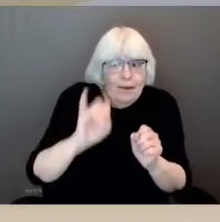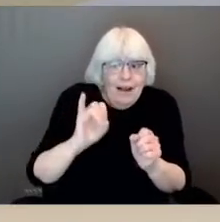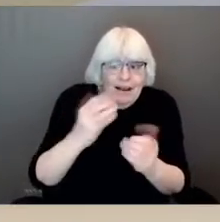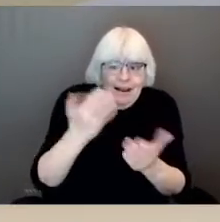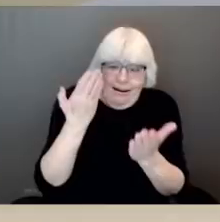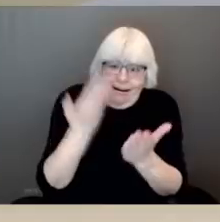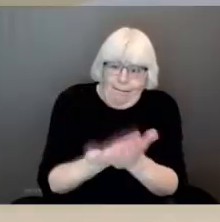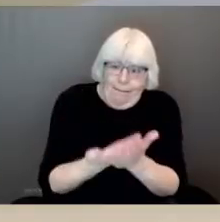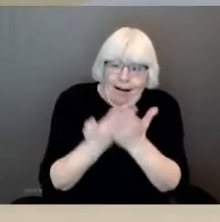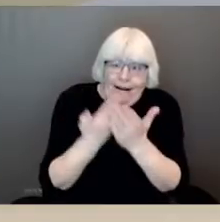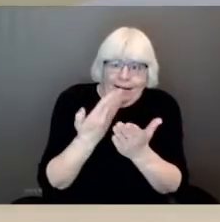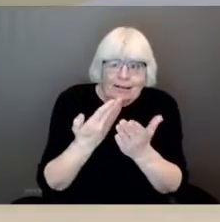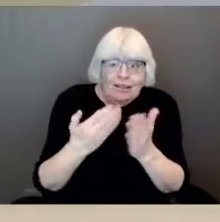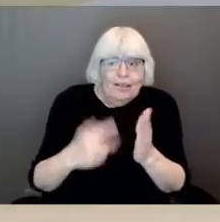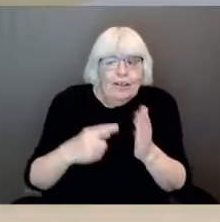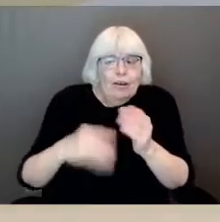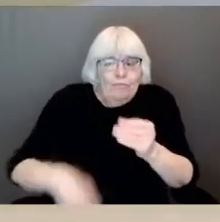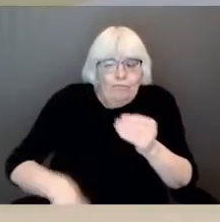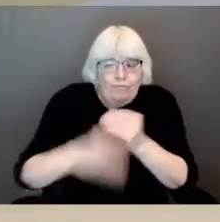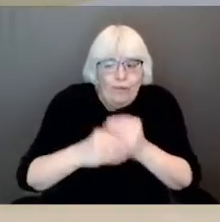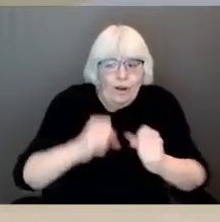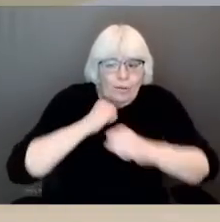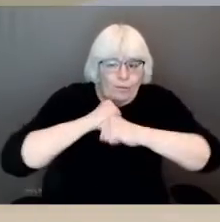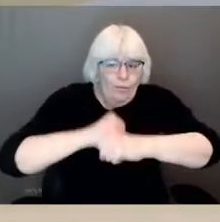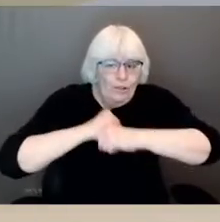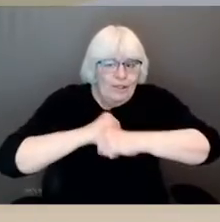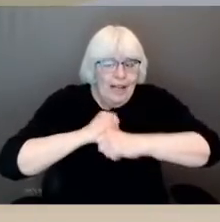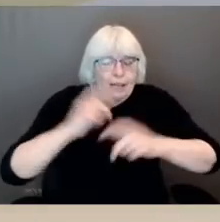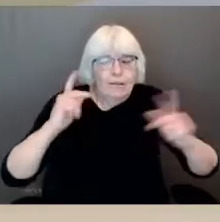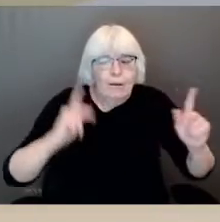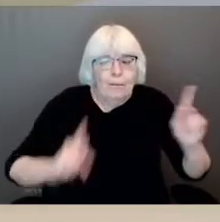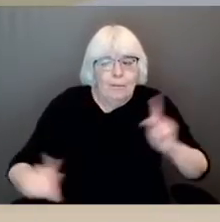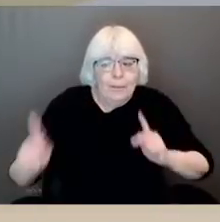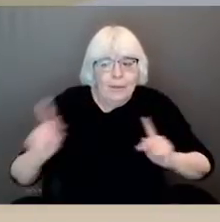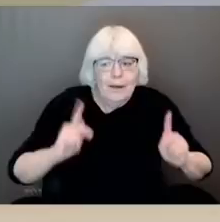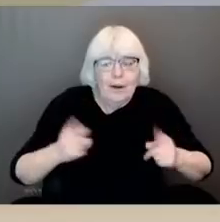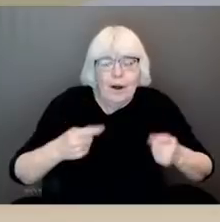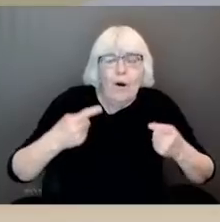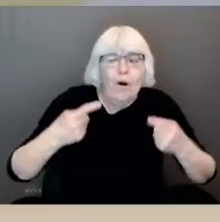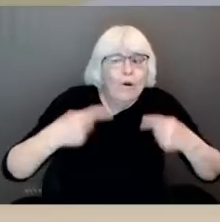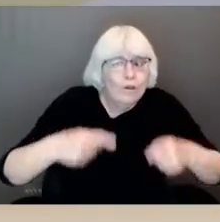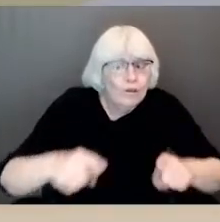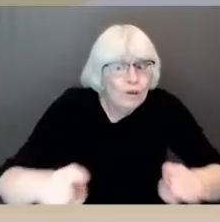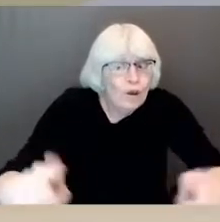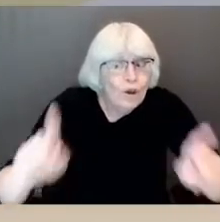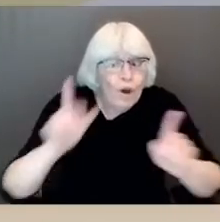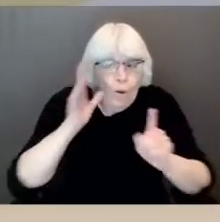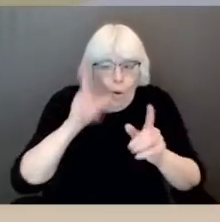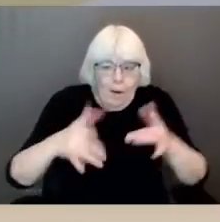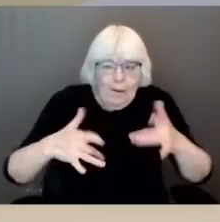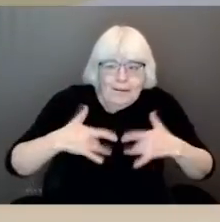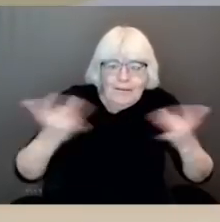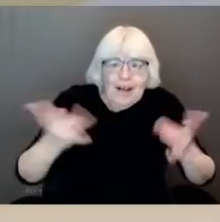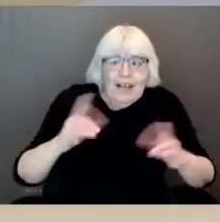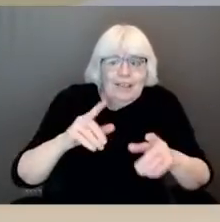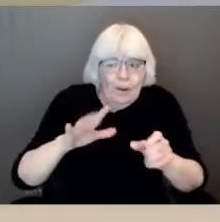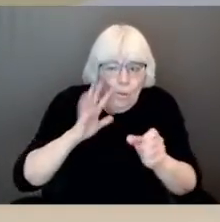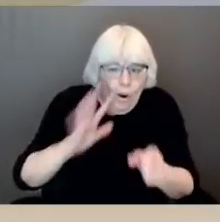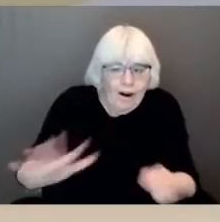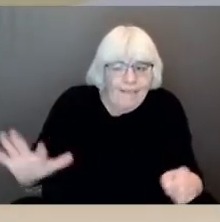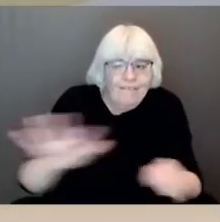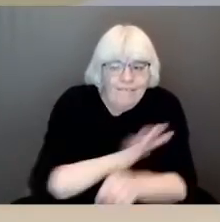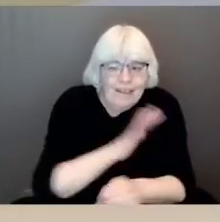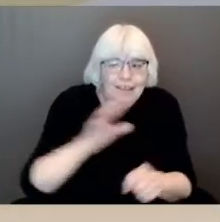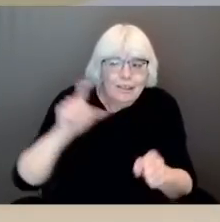to attend discretionary events and activities based on all attendees will be fully vaccinated. Individuals will still be required to